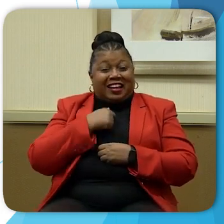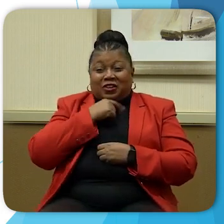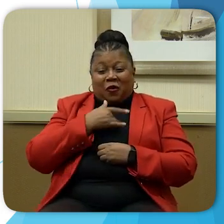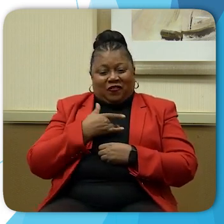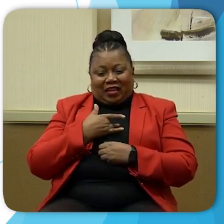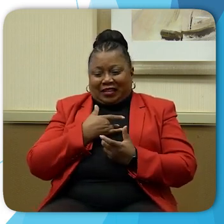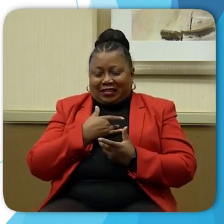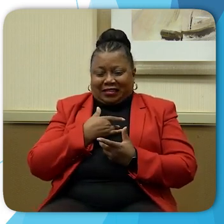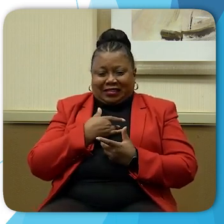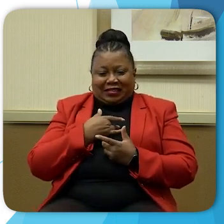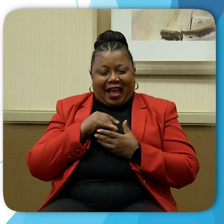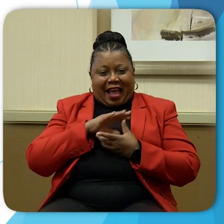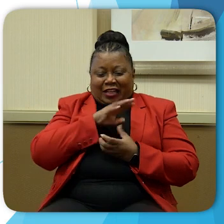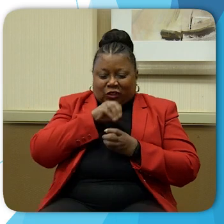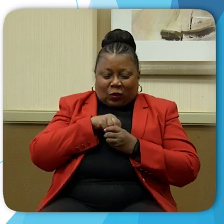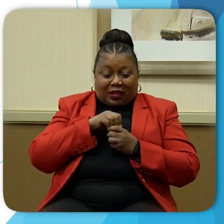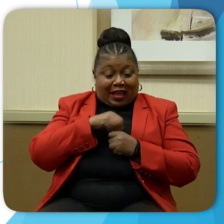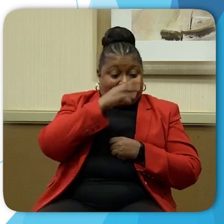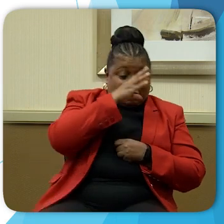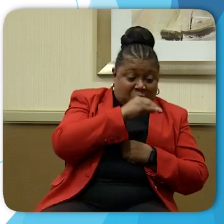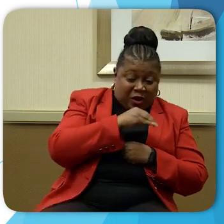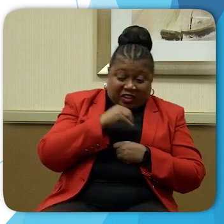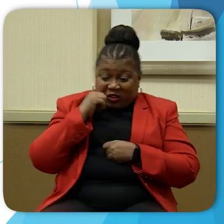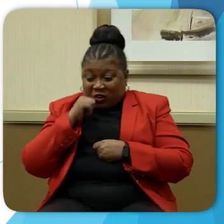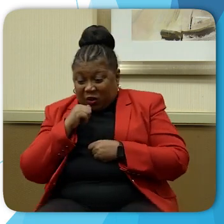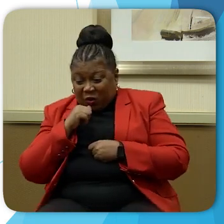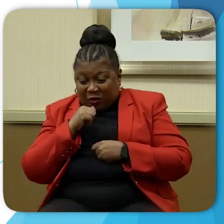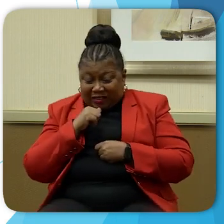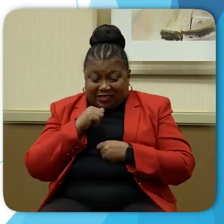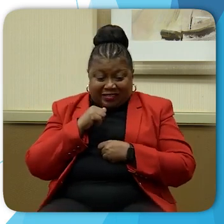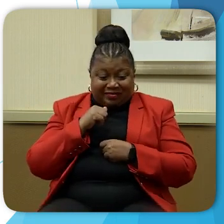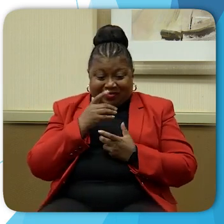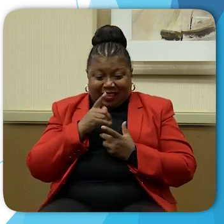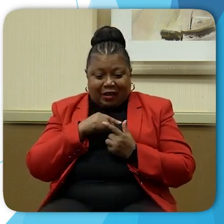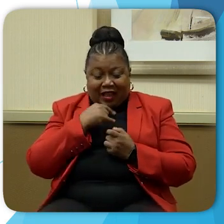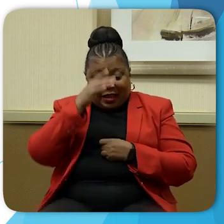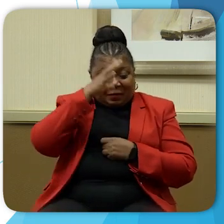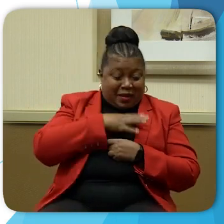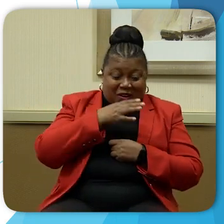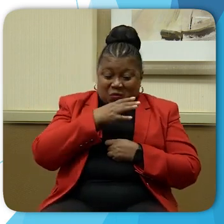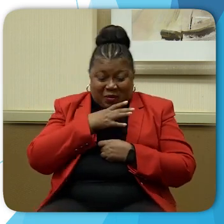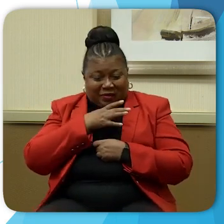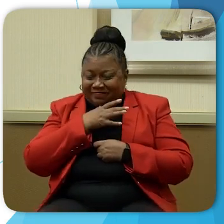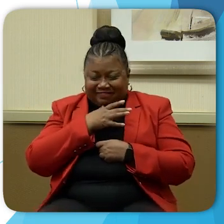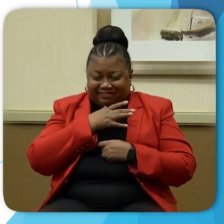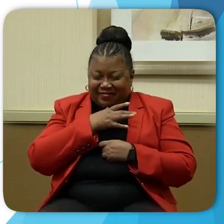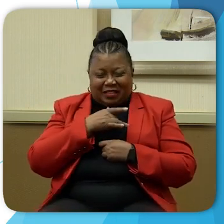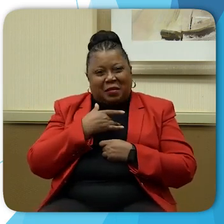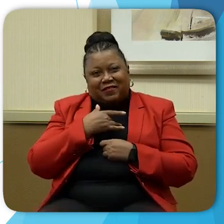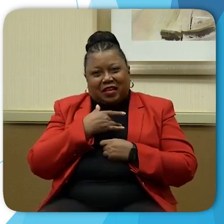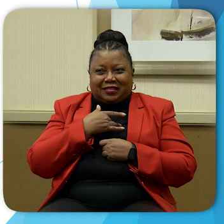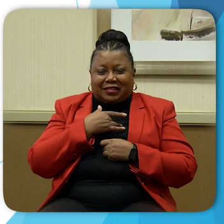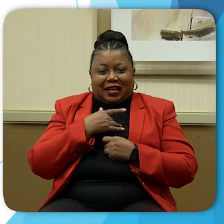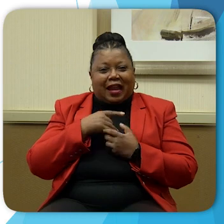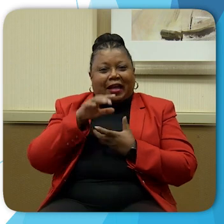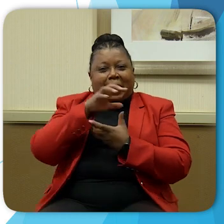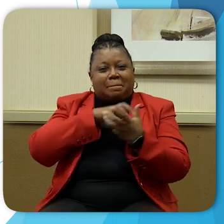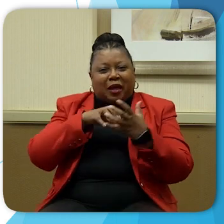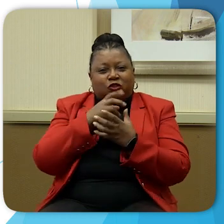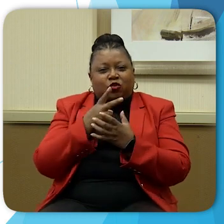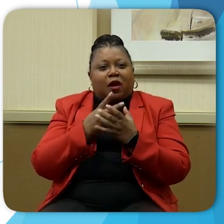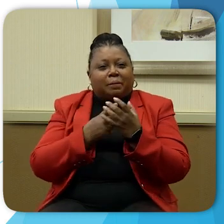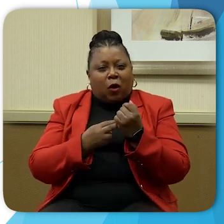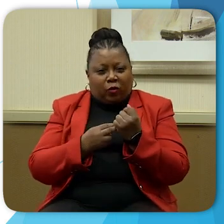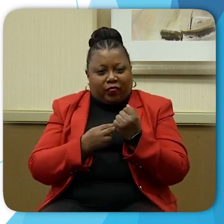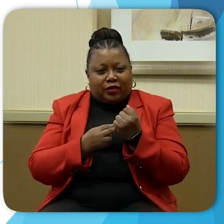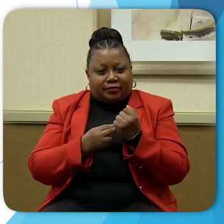doesn't feel exclusively like a boy or a girl, or exclusively like a man or a woman. They may feel like a mixture of